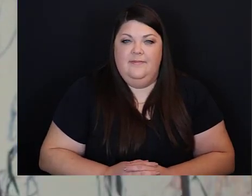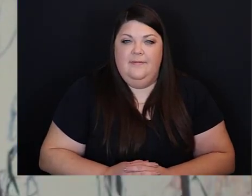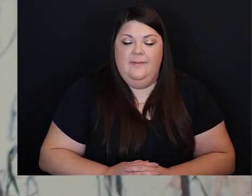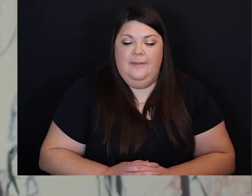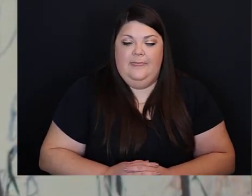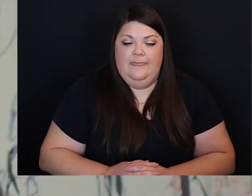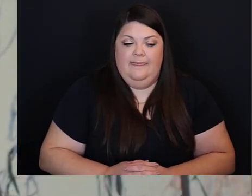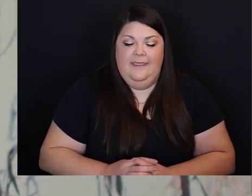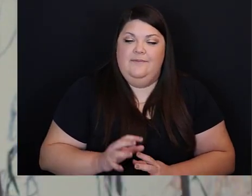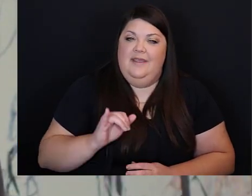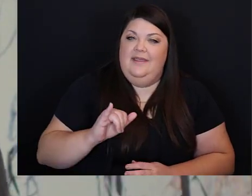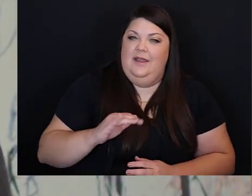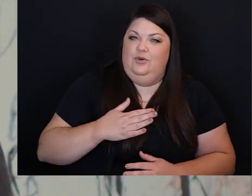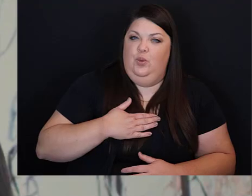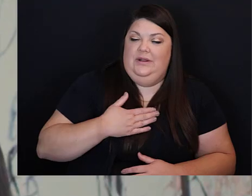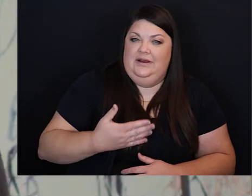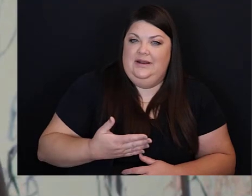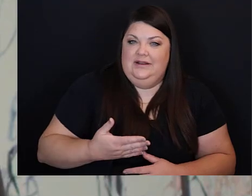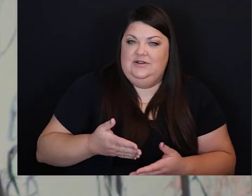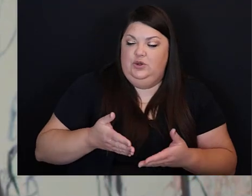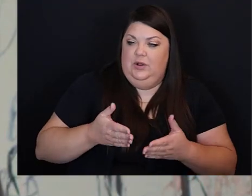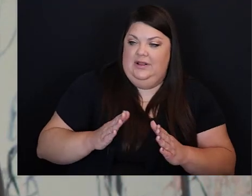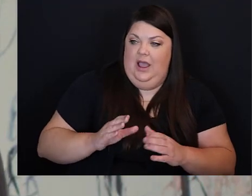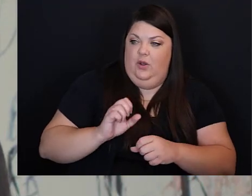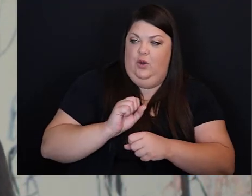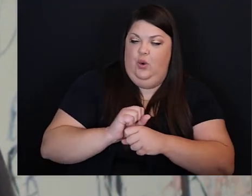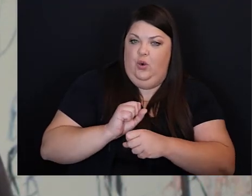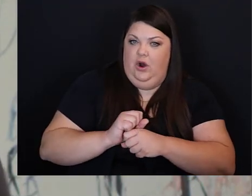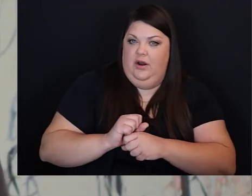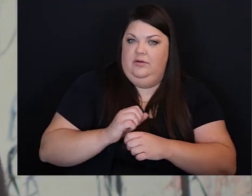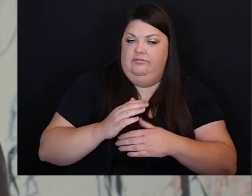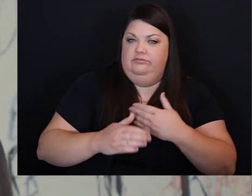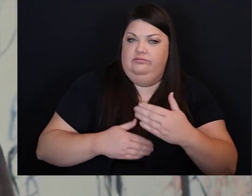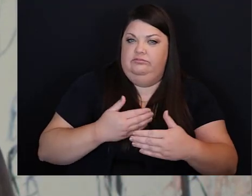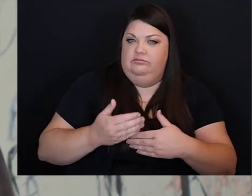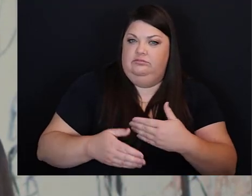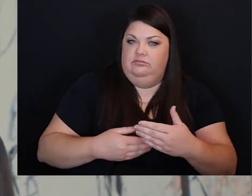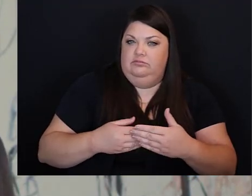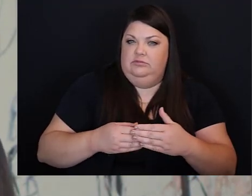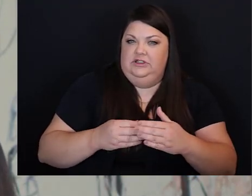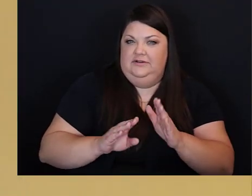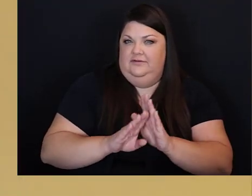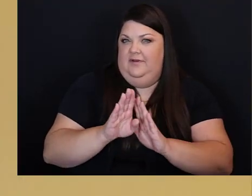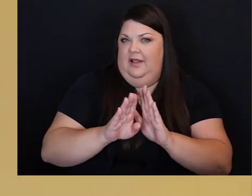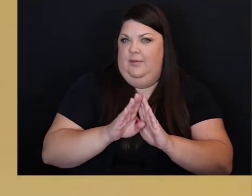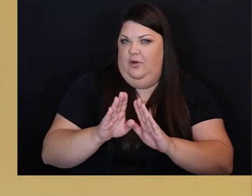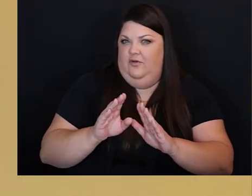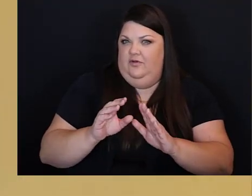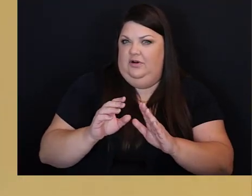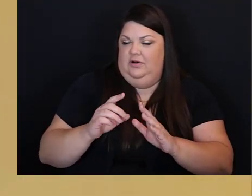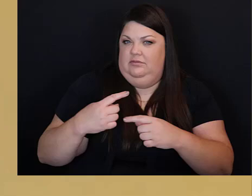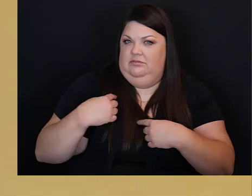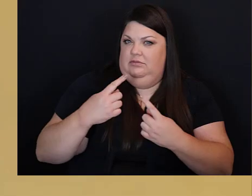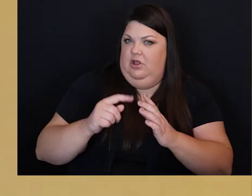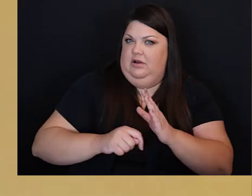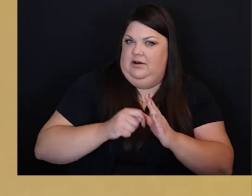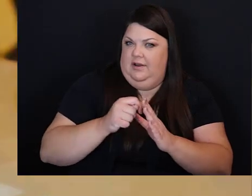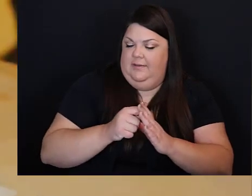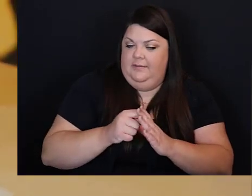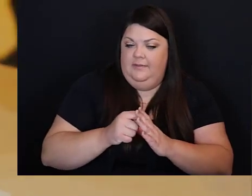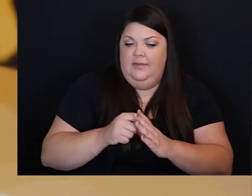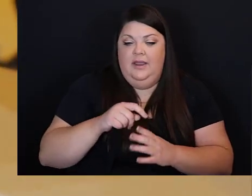That willingness to let a work unfold over a long period of time like that. Yeah. Patty's project is